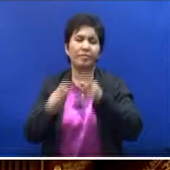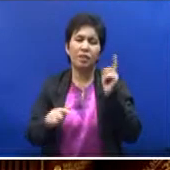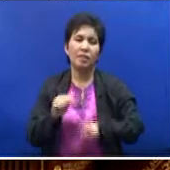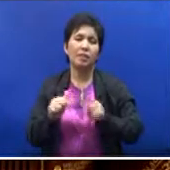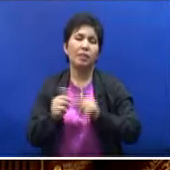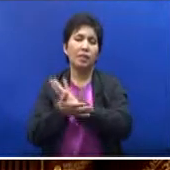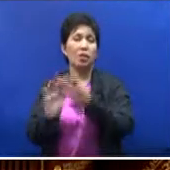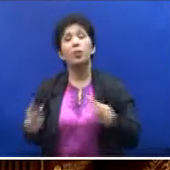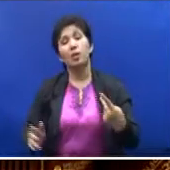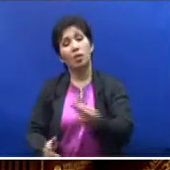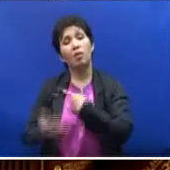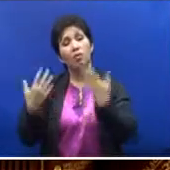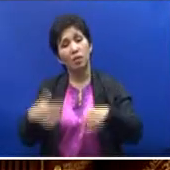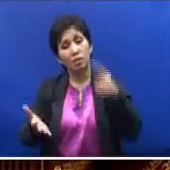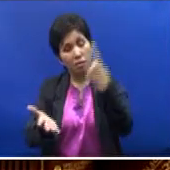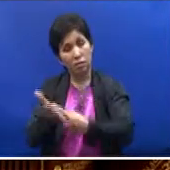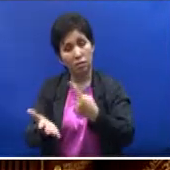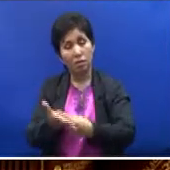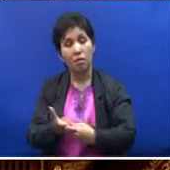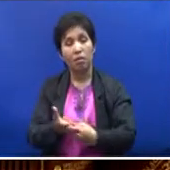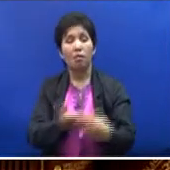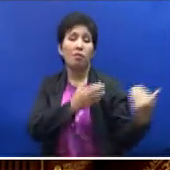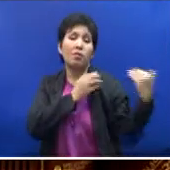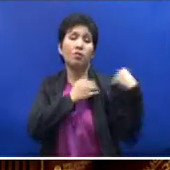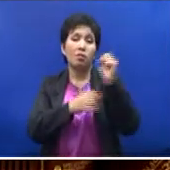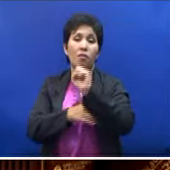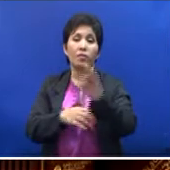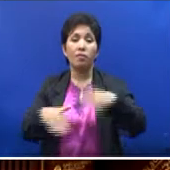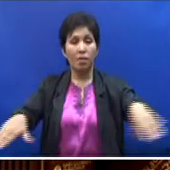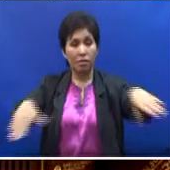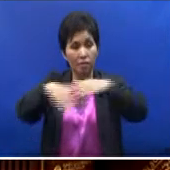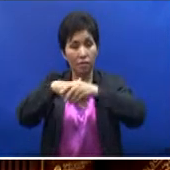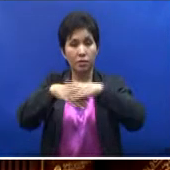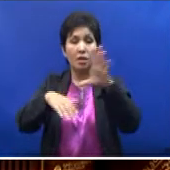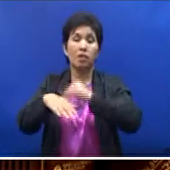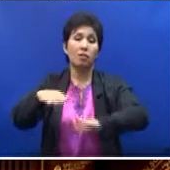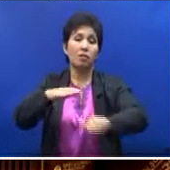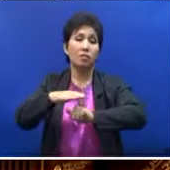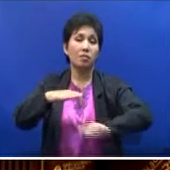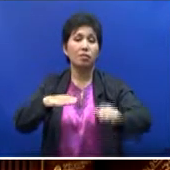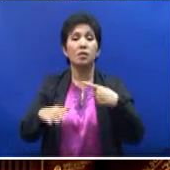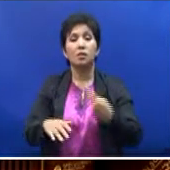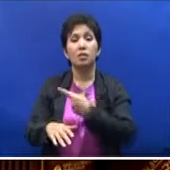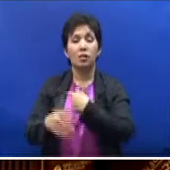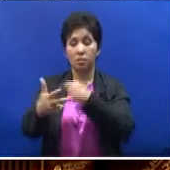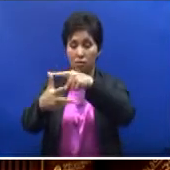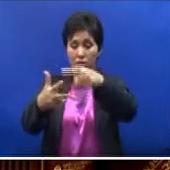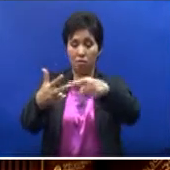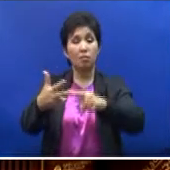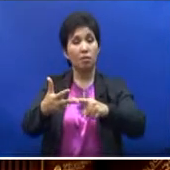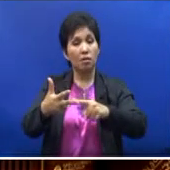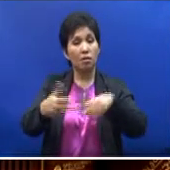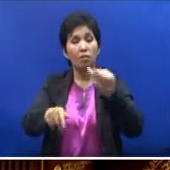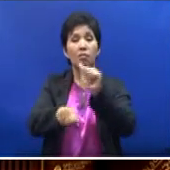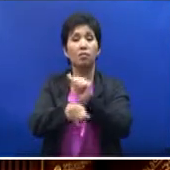And we already discussed about the functions of marriage. Okay, so basically we have discussed about the 3 functions just now.